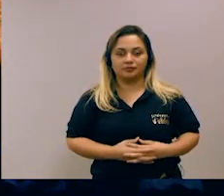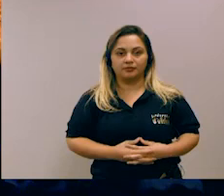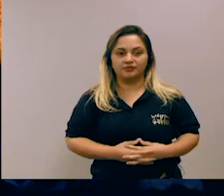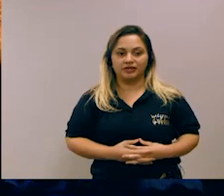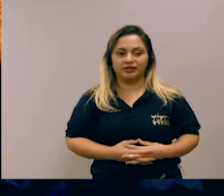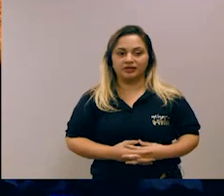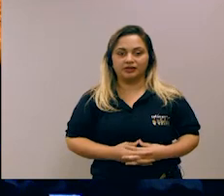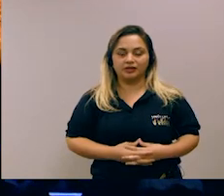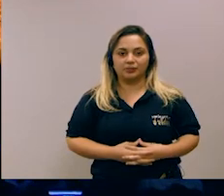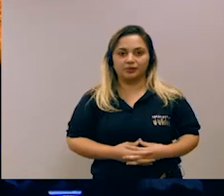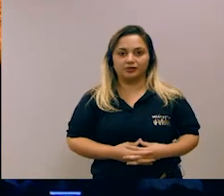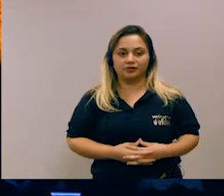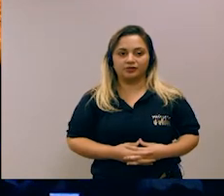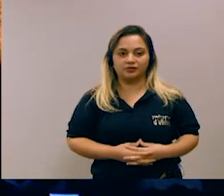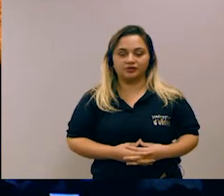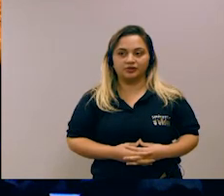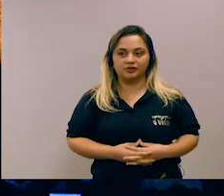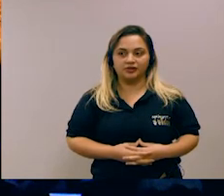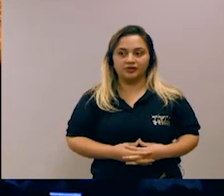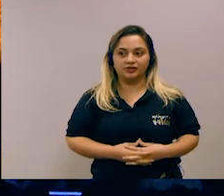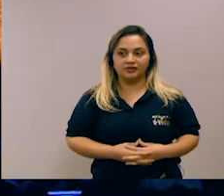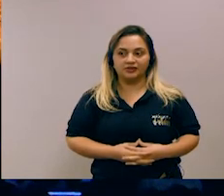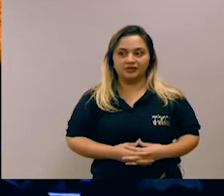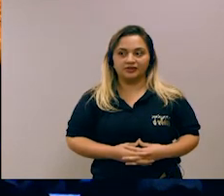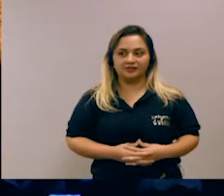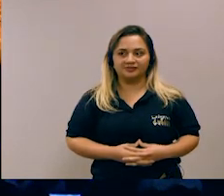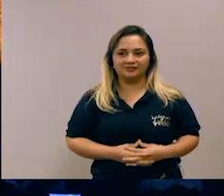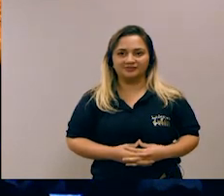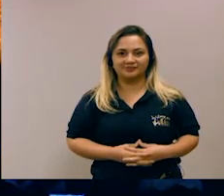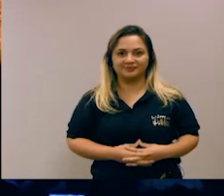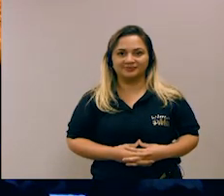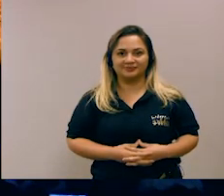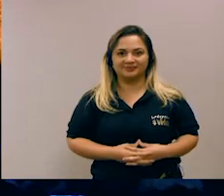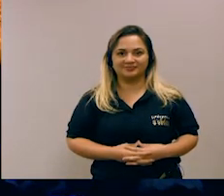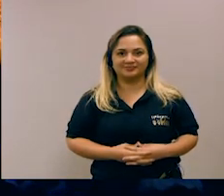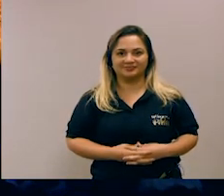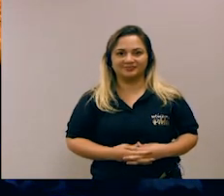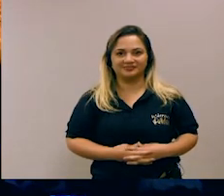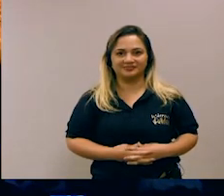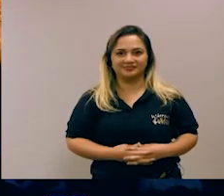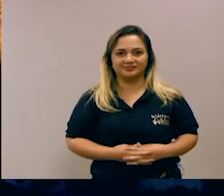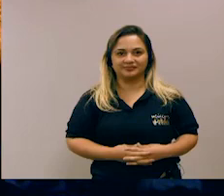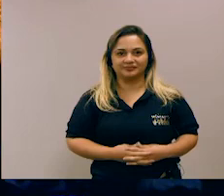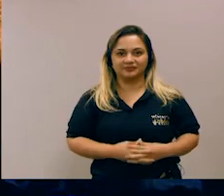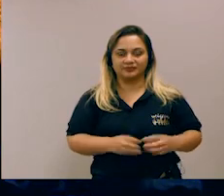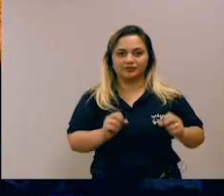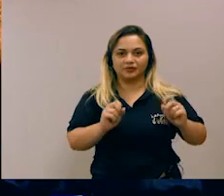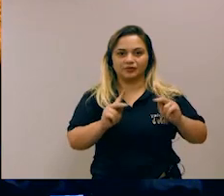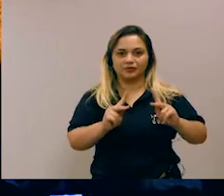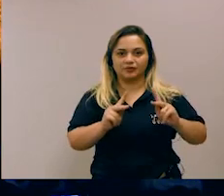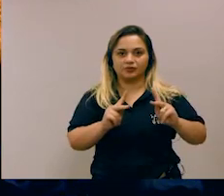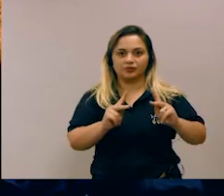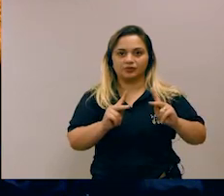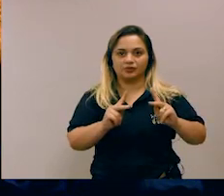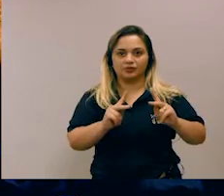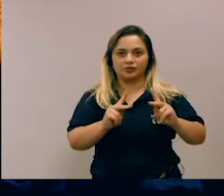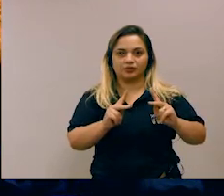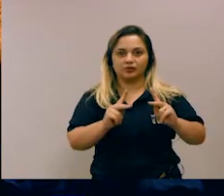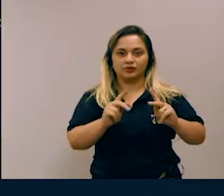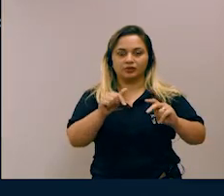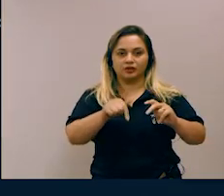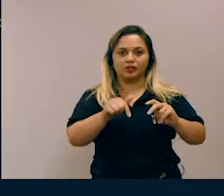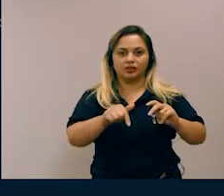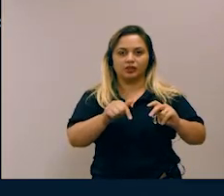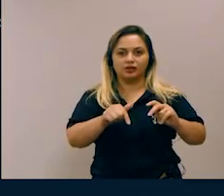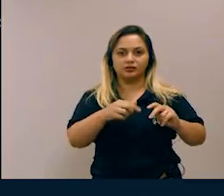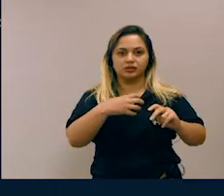Itai, are you okay? Okay, so in this case, we analyze the